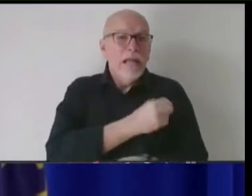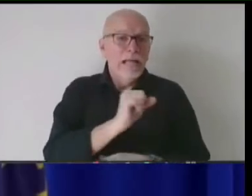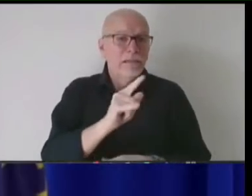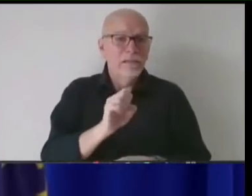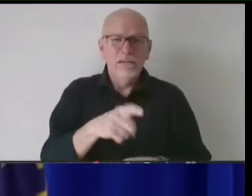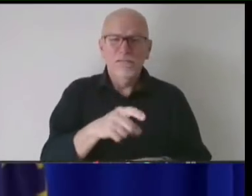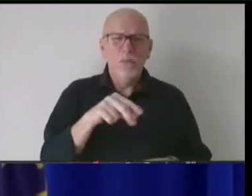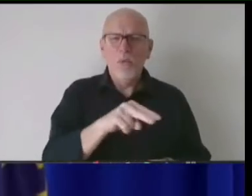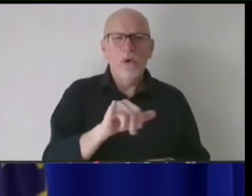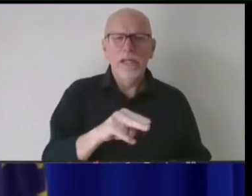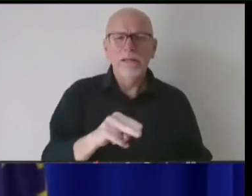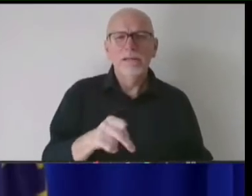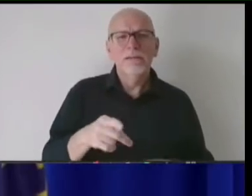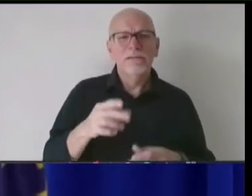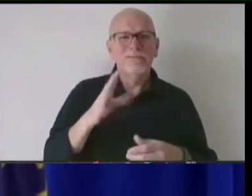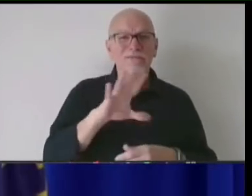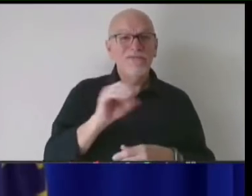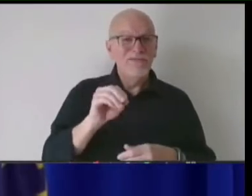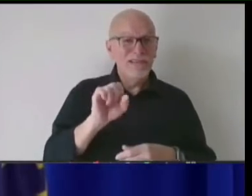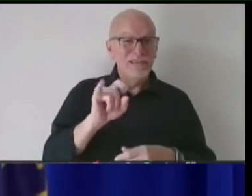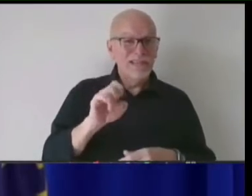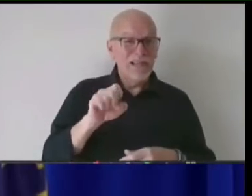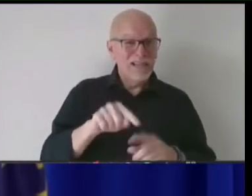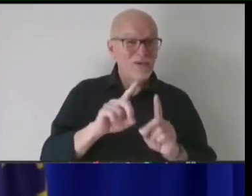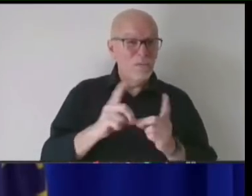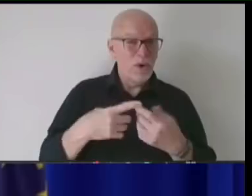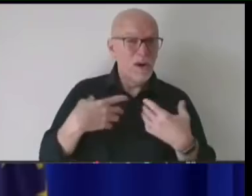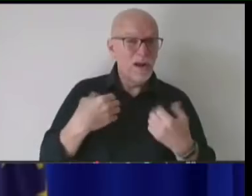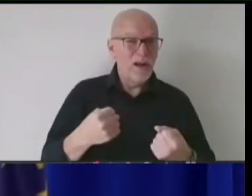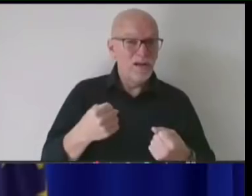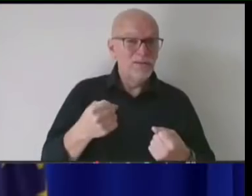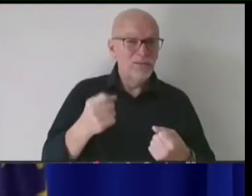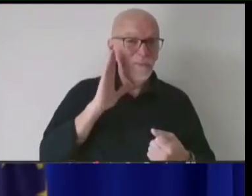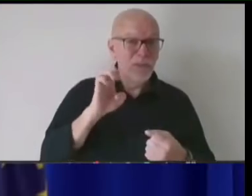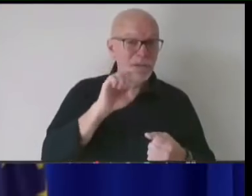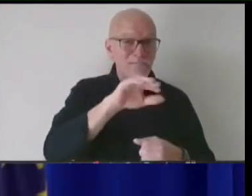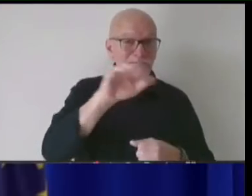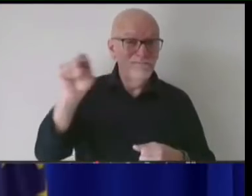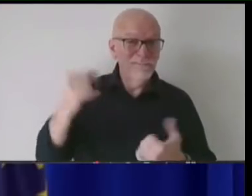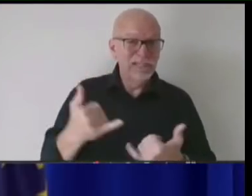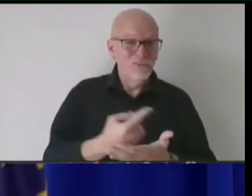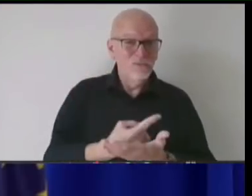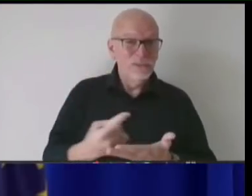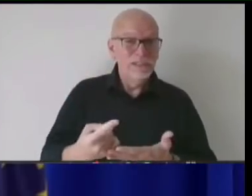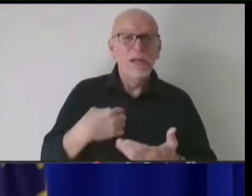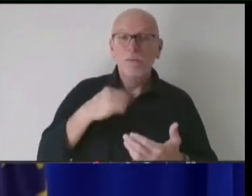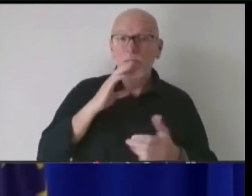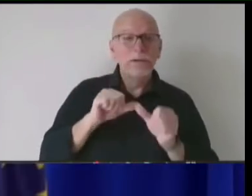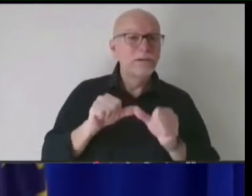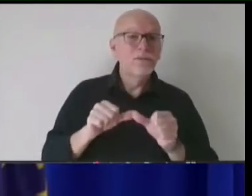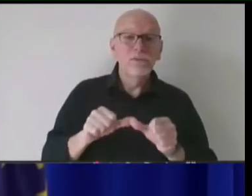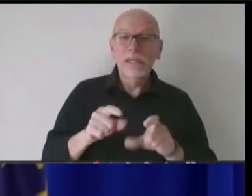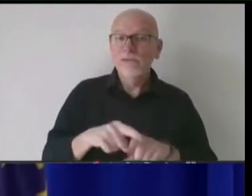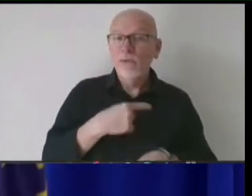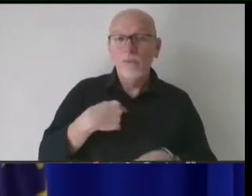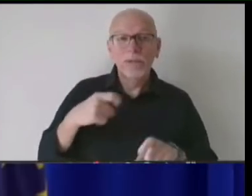over 50 sites that the Department of Health is at this week, and we're going to continue that as long as we need to. We're offering Pfizer